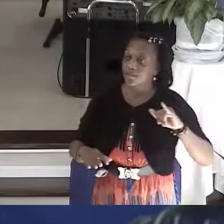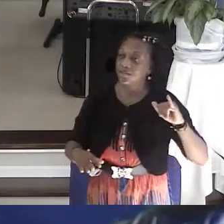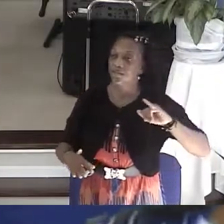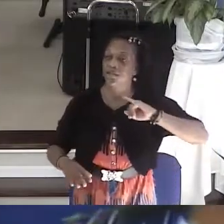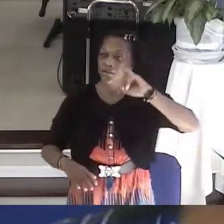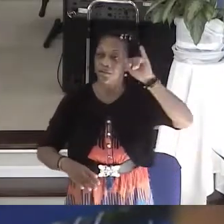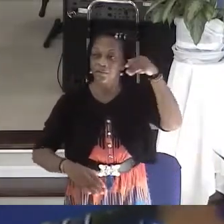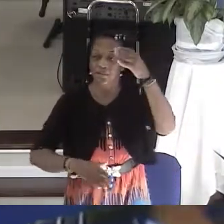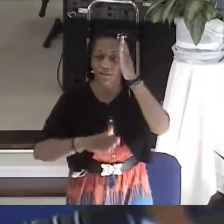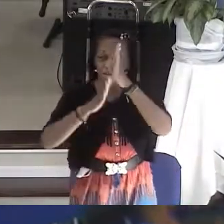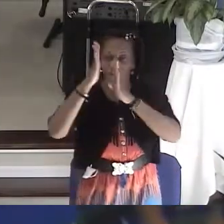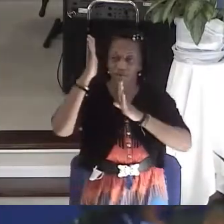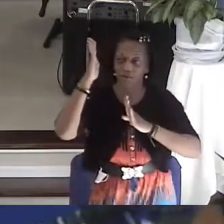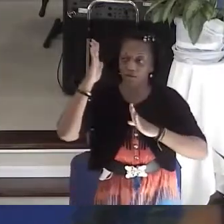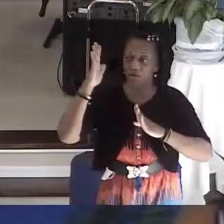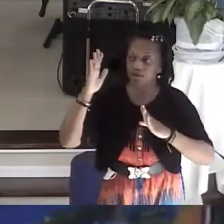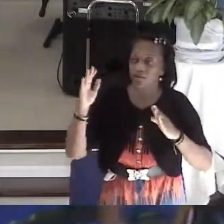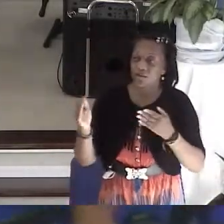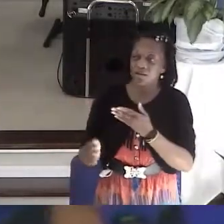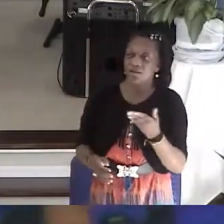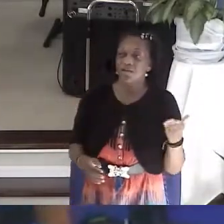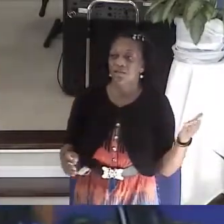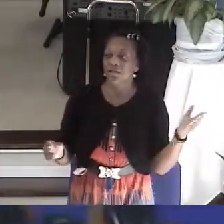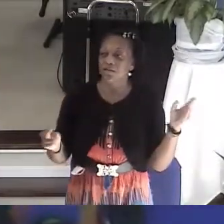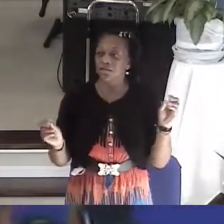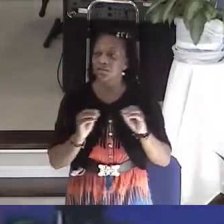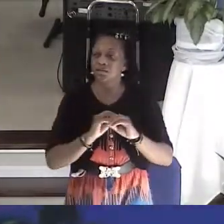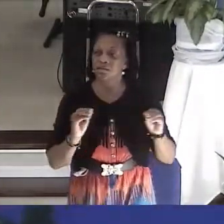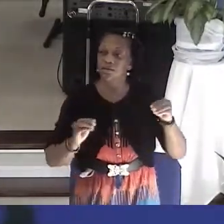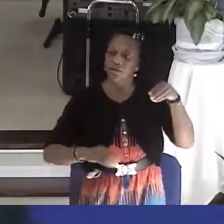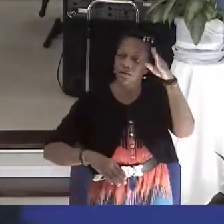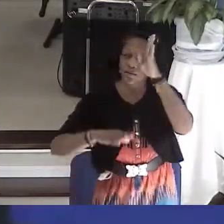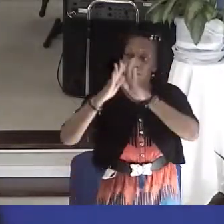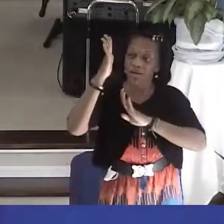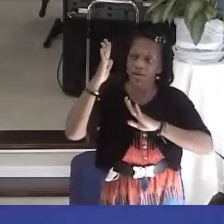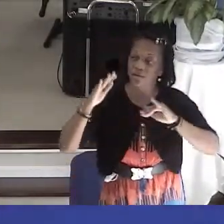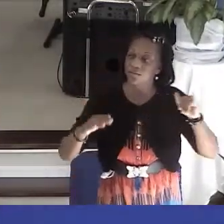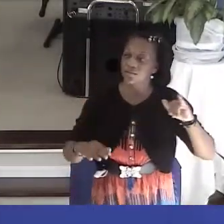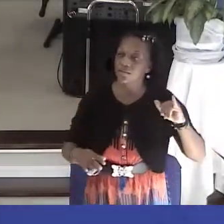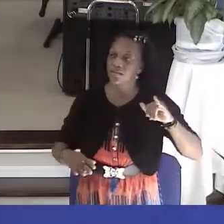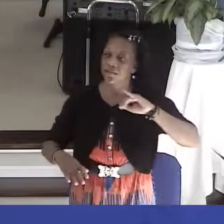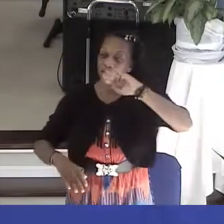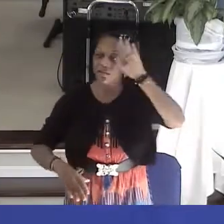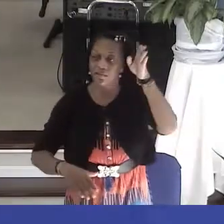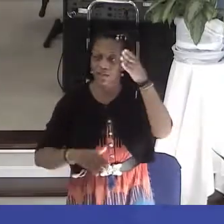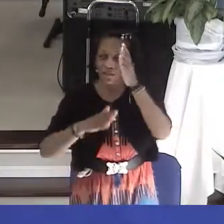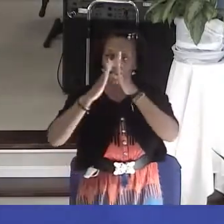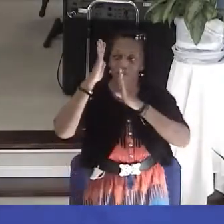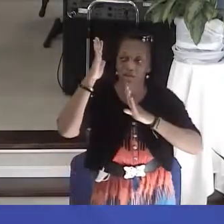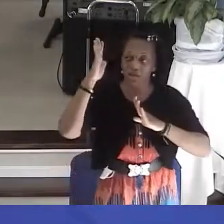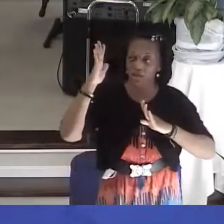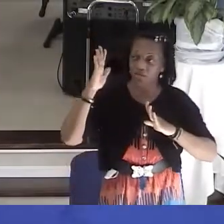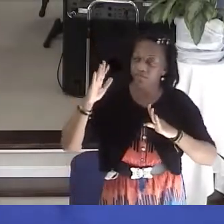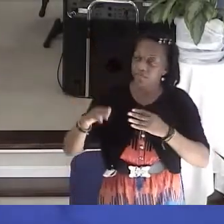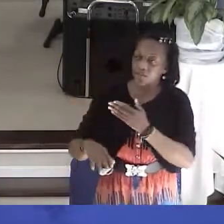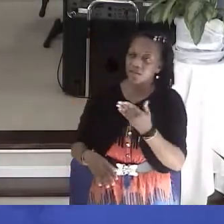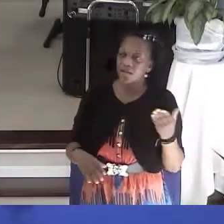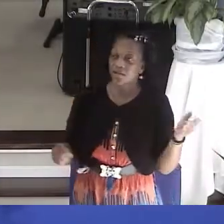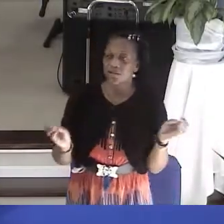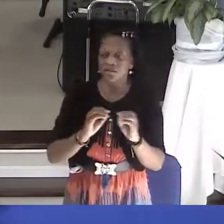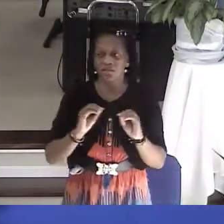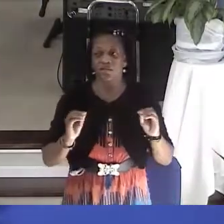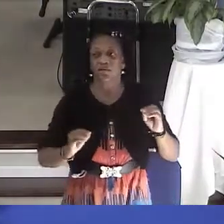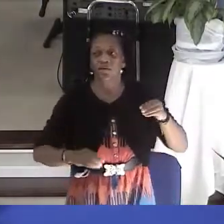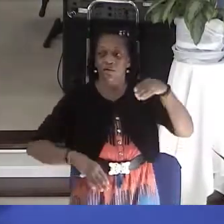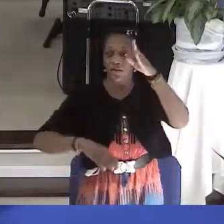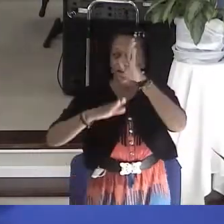one like him. There's no one like him. No God like Jehovah. No one like him. There's no God like Jehovah. No one like